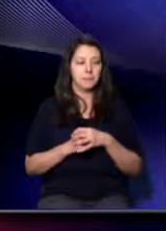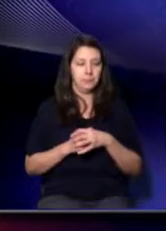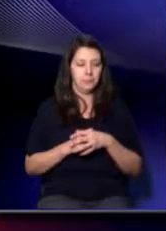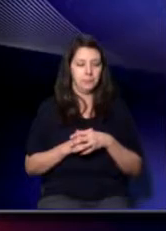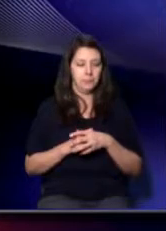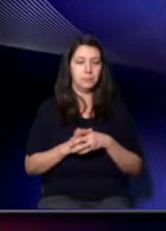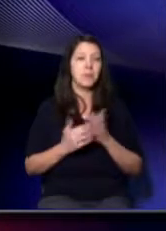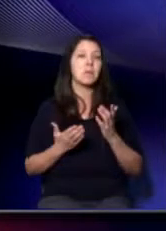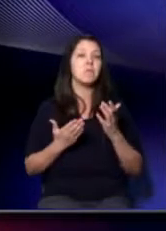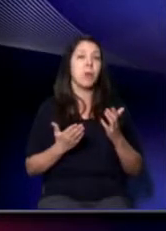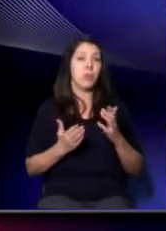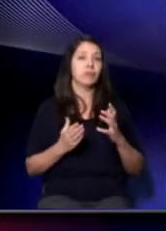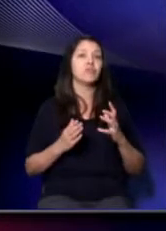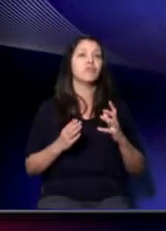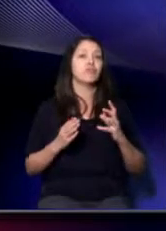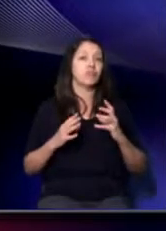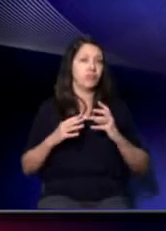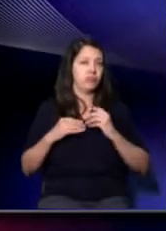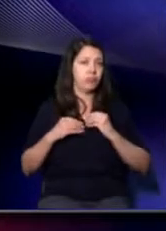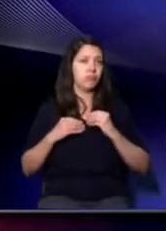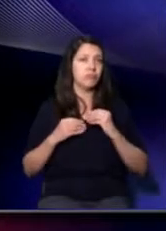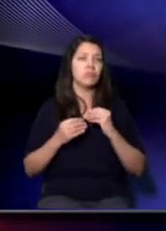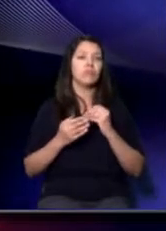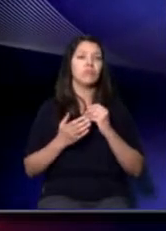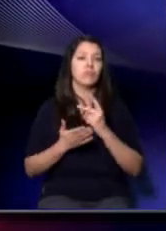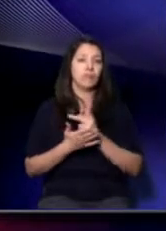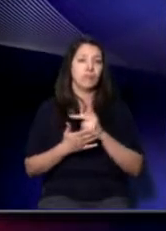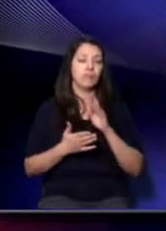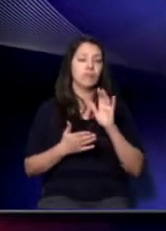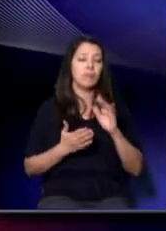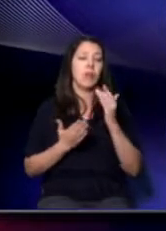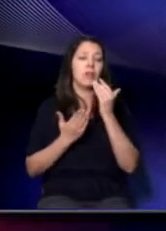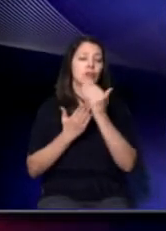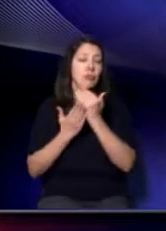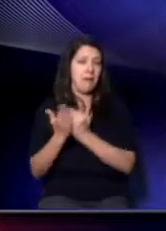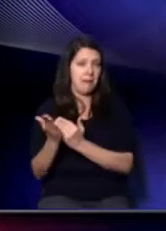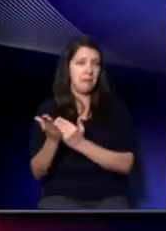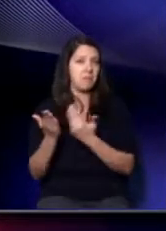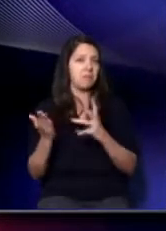A motion that we accept the consent agenda items as presented.